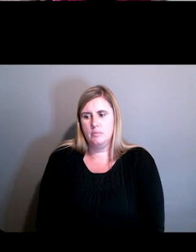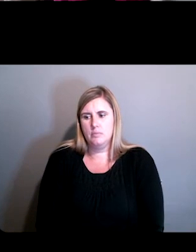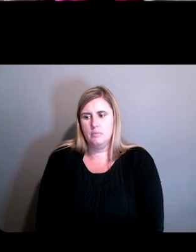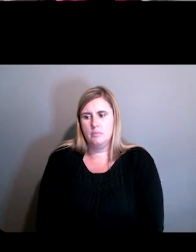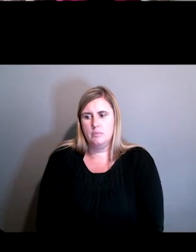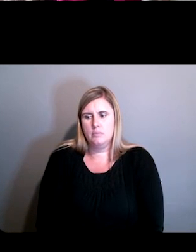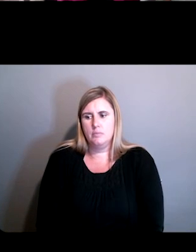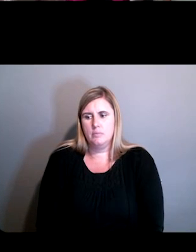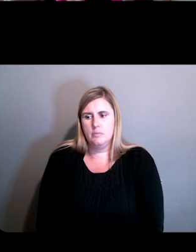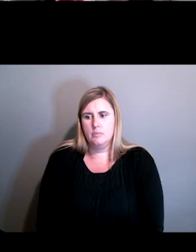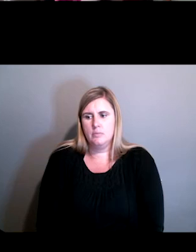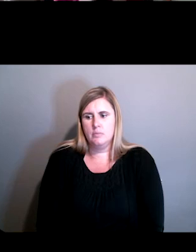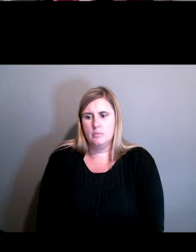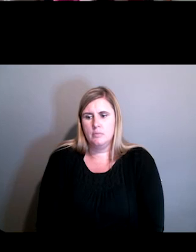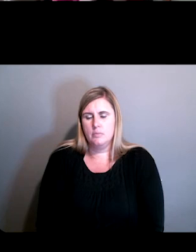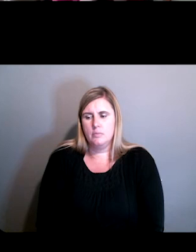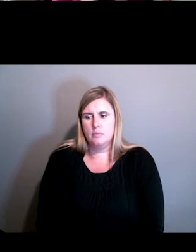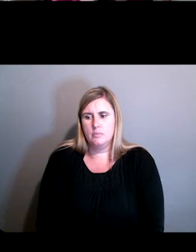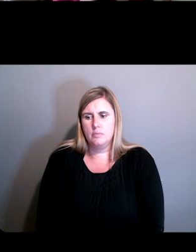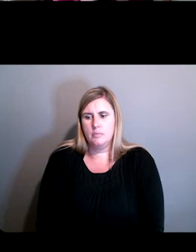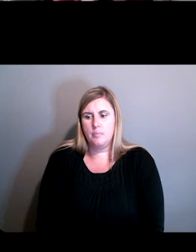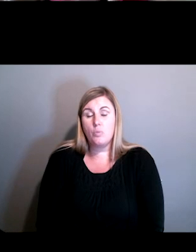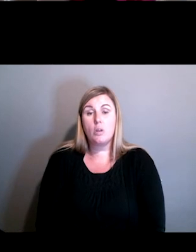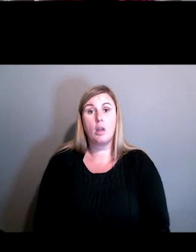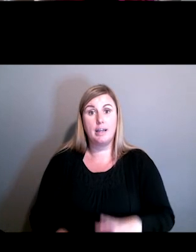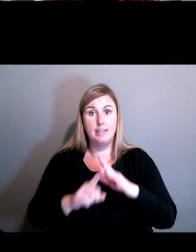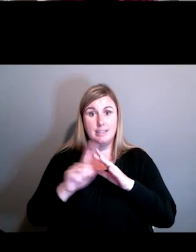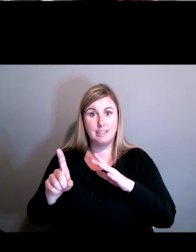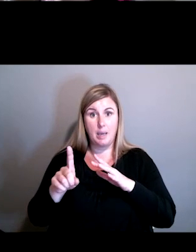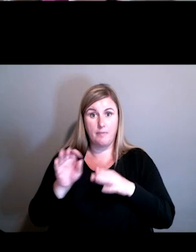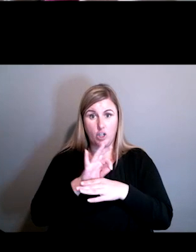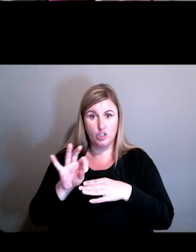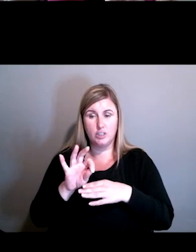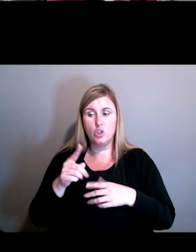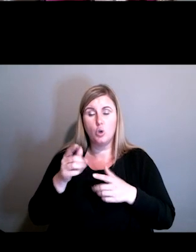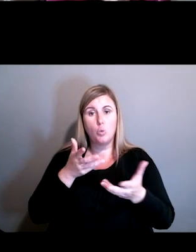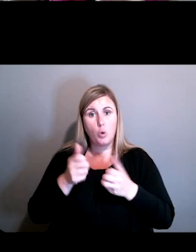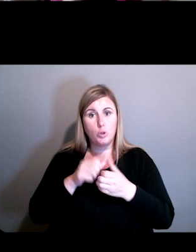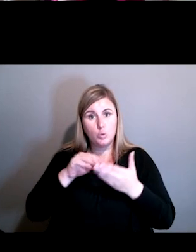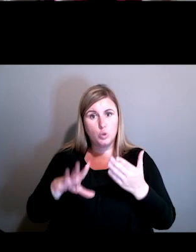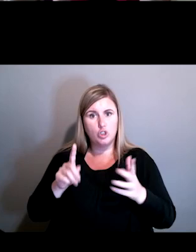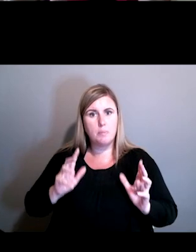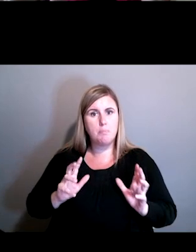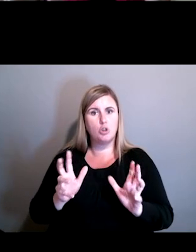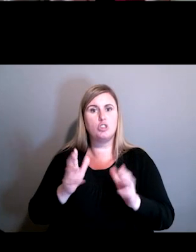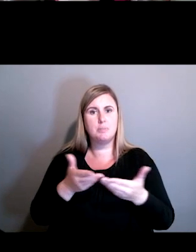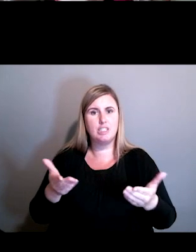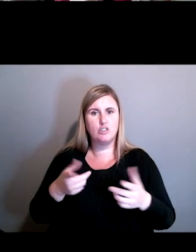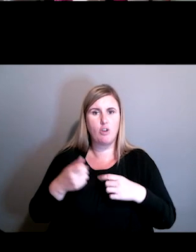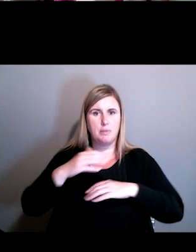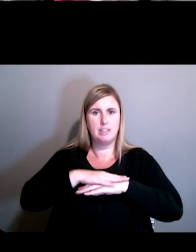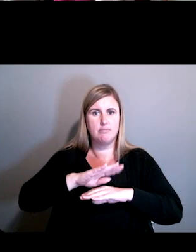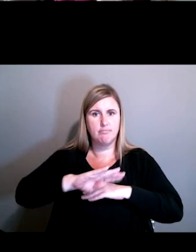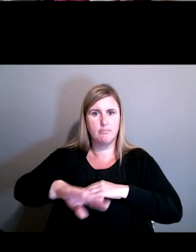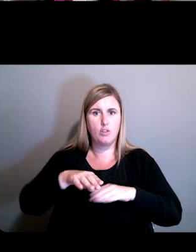All right, and in the escape function, so you are working with a student and she pushes the materials from the desk on the floor. Now, I am totally guilty